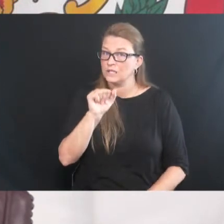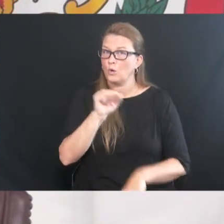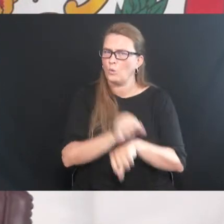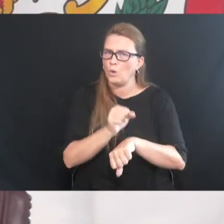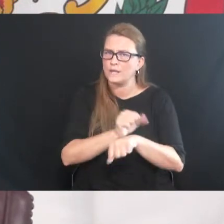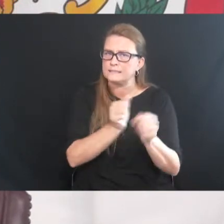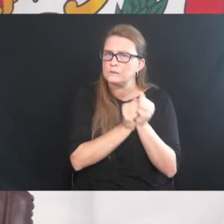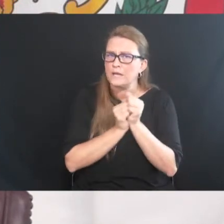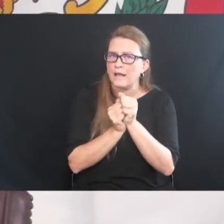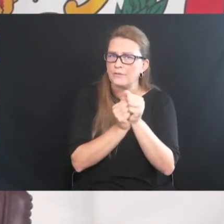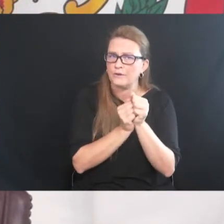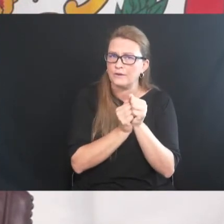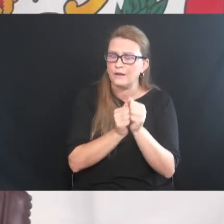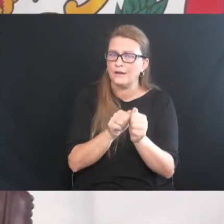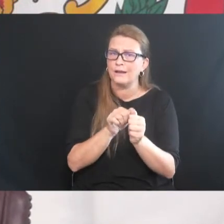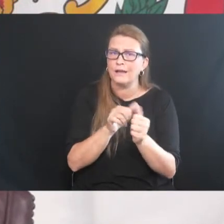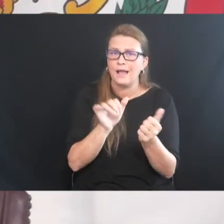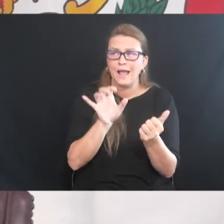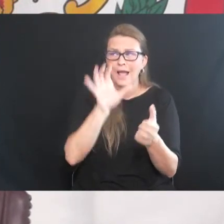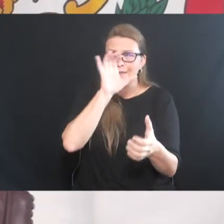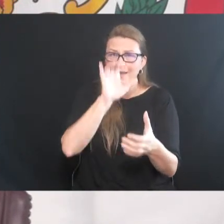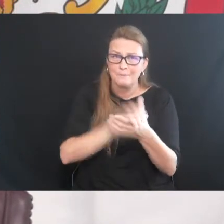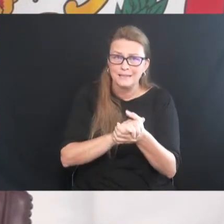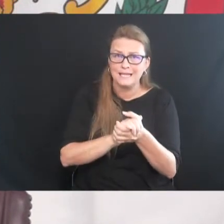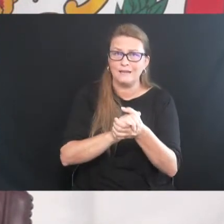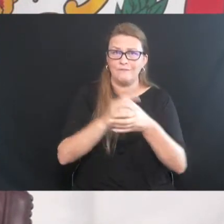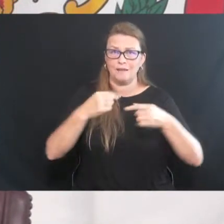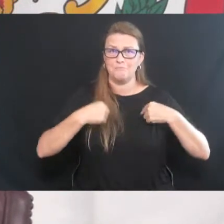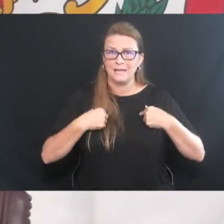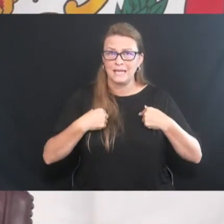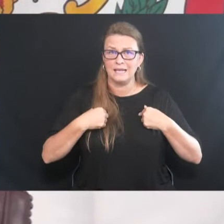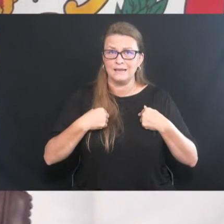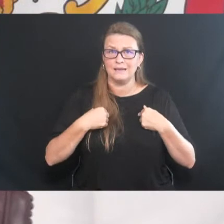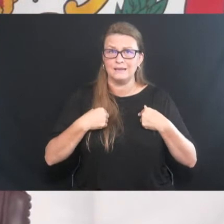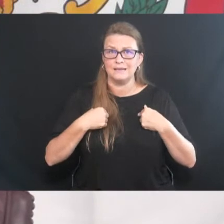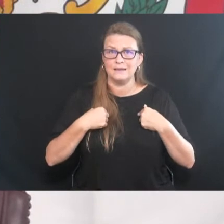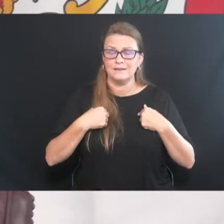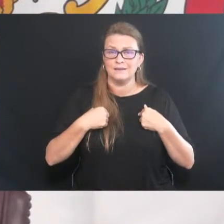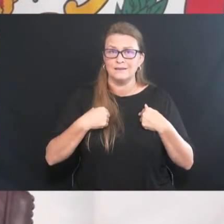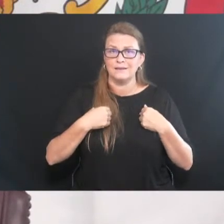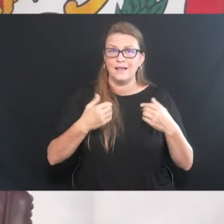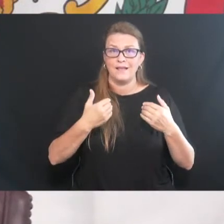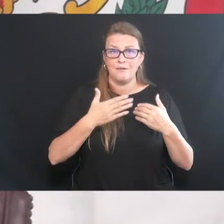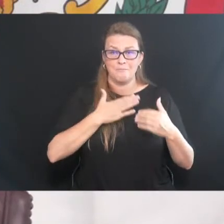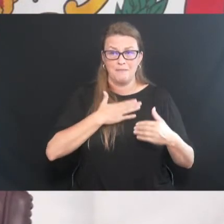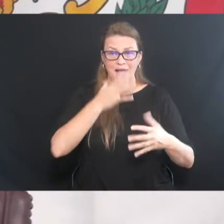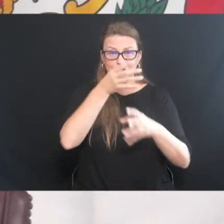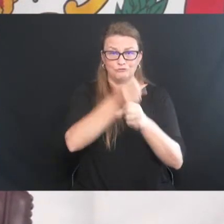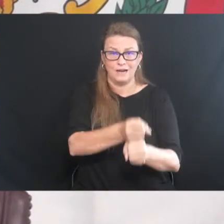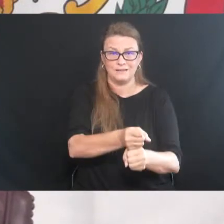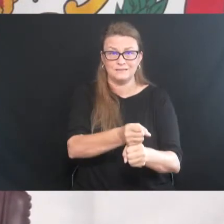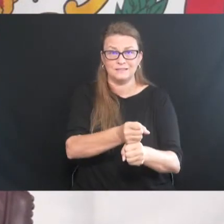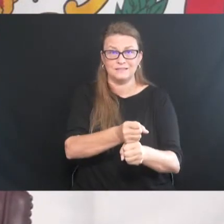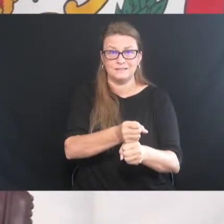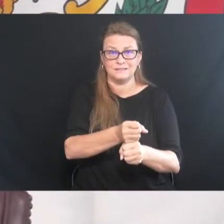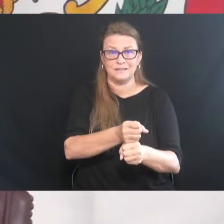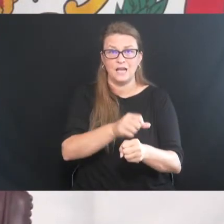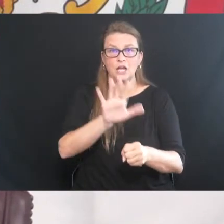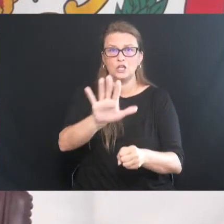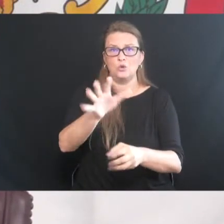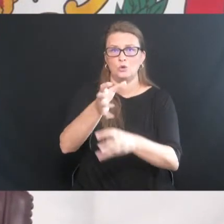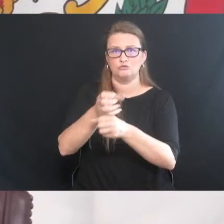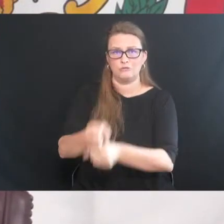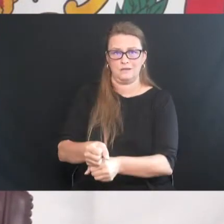together, and they've believed in me, and they have my trust, and I have theirs. And